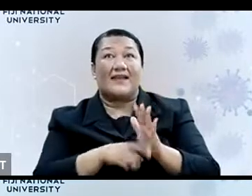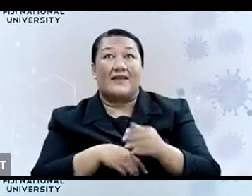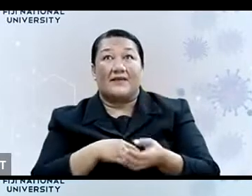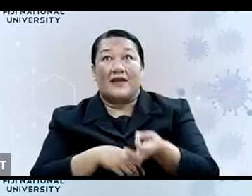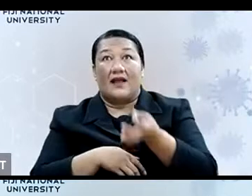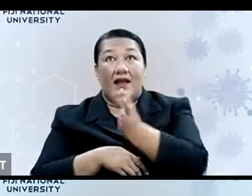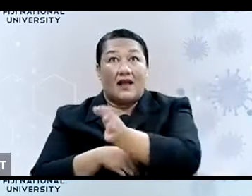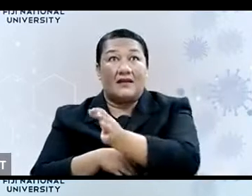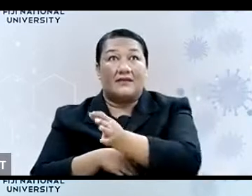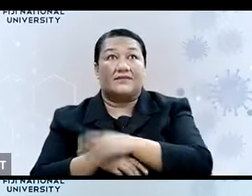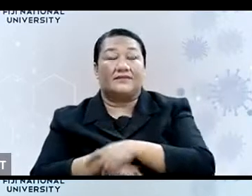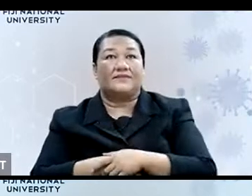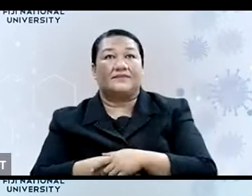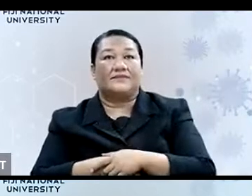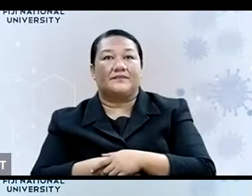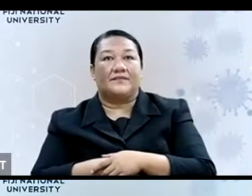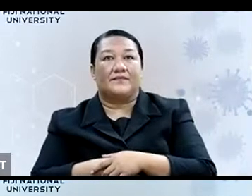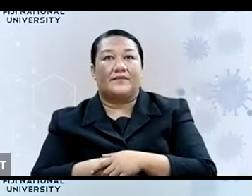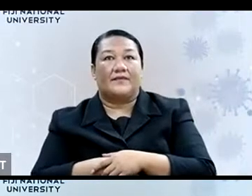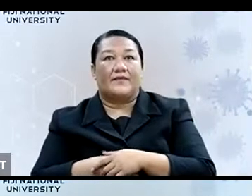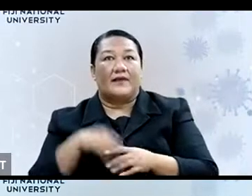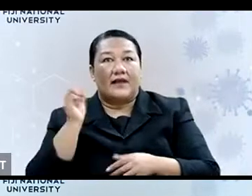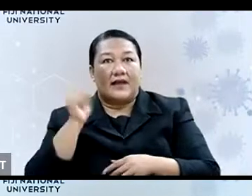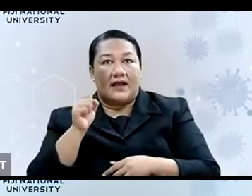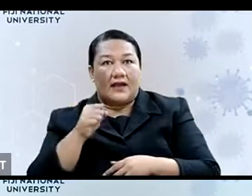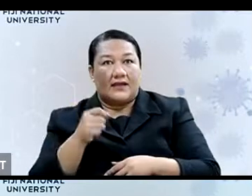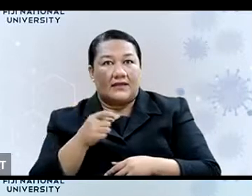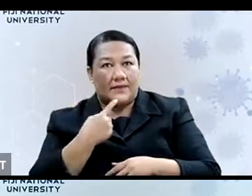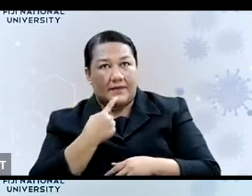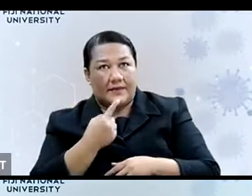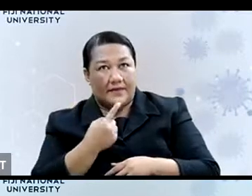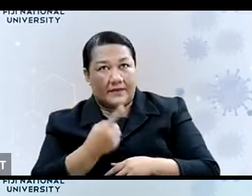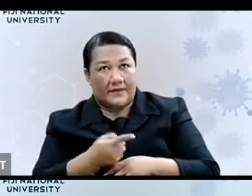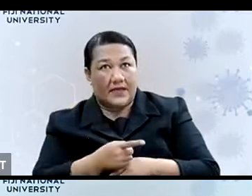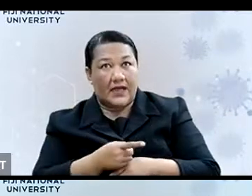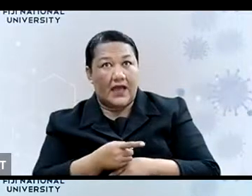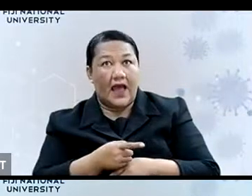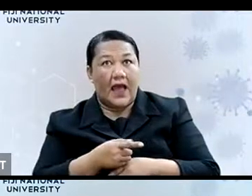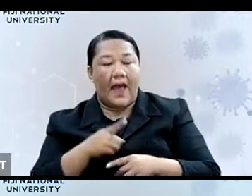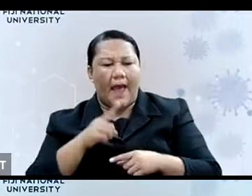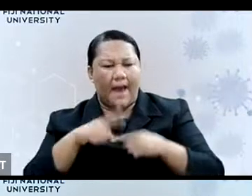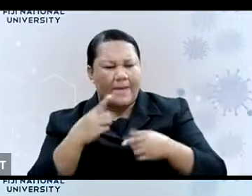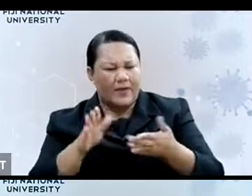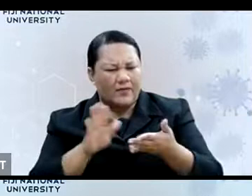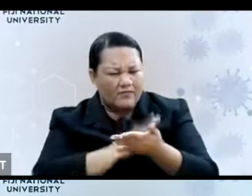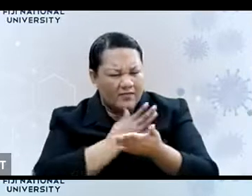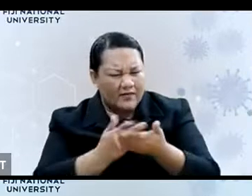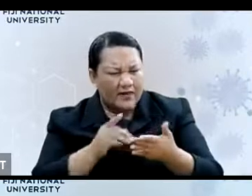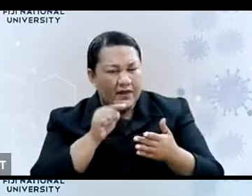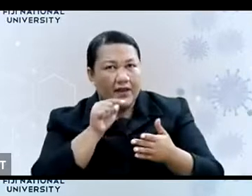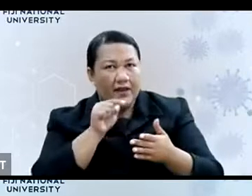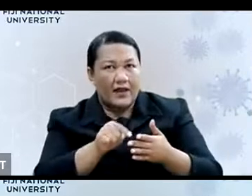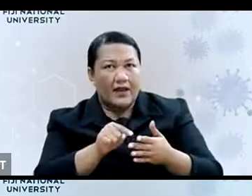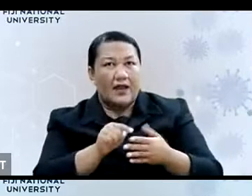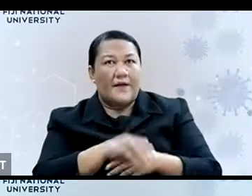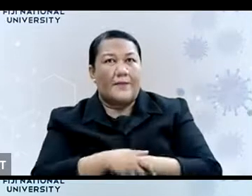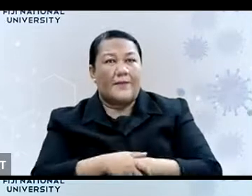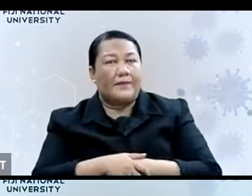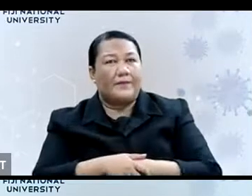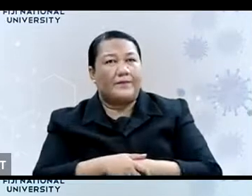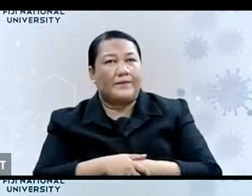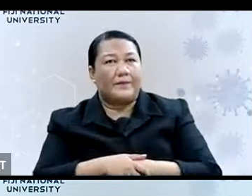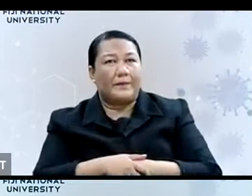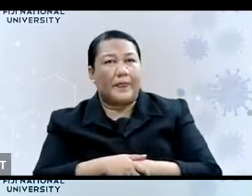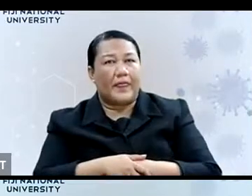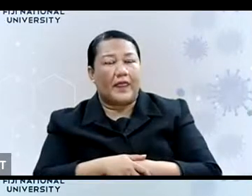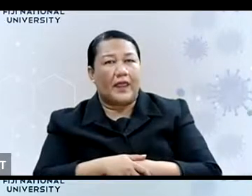Well, as I mentioned, Donald, interpreting the trials, there is a